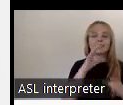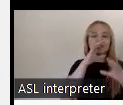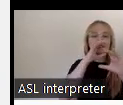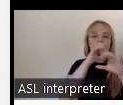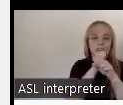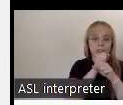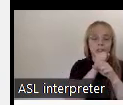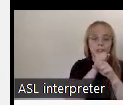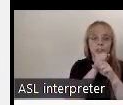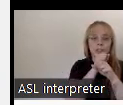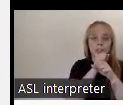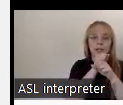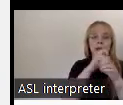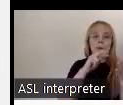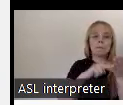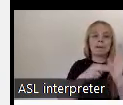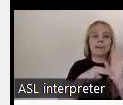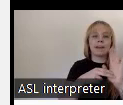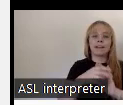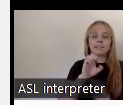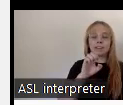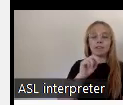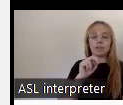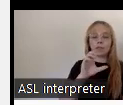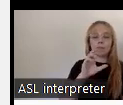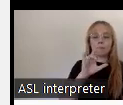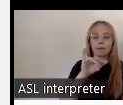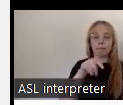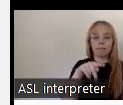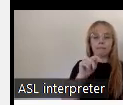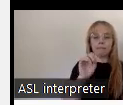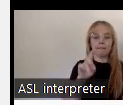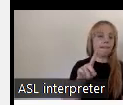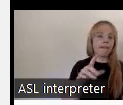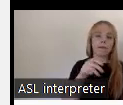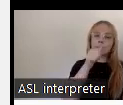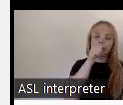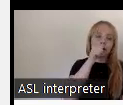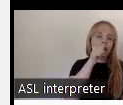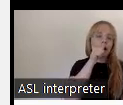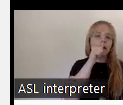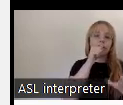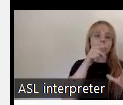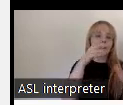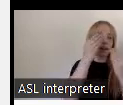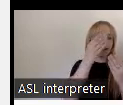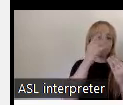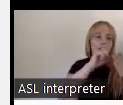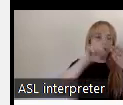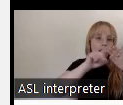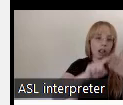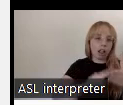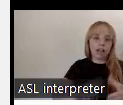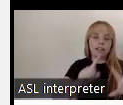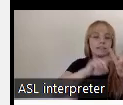encrypted, private way for you to explore information on benefits that you